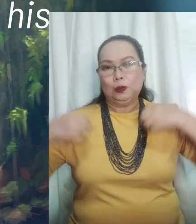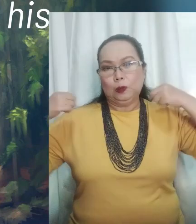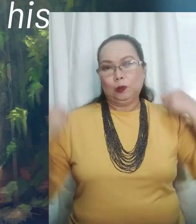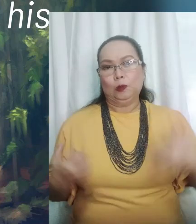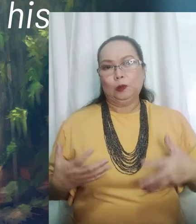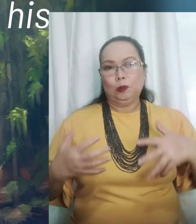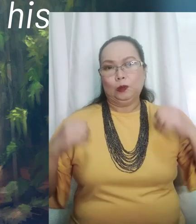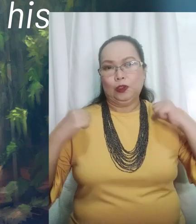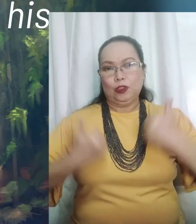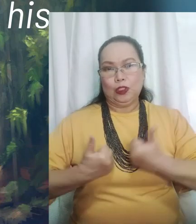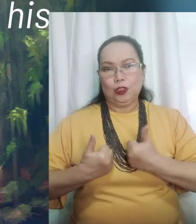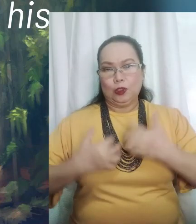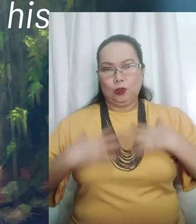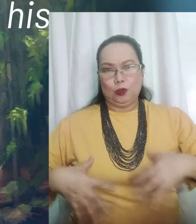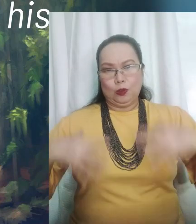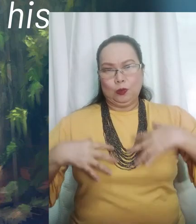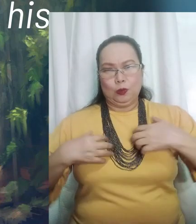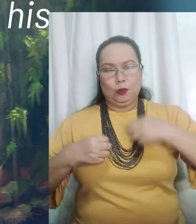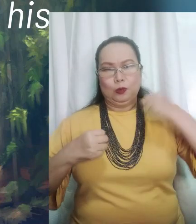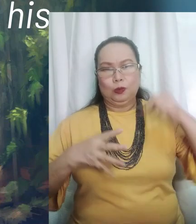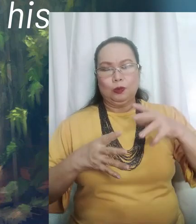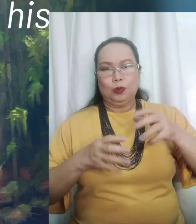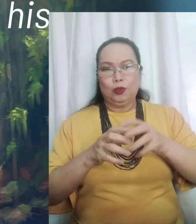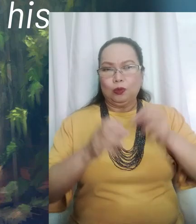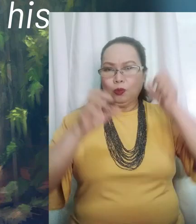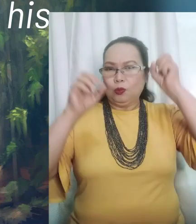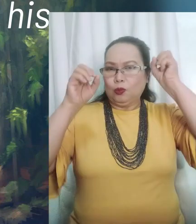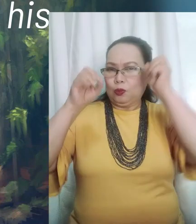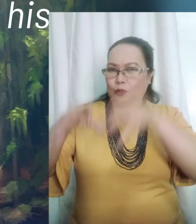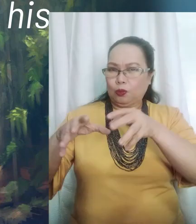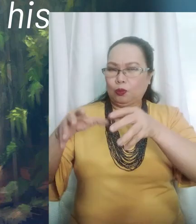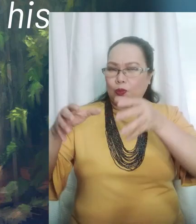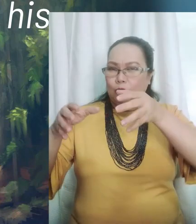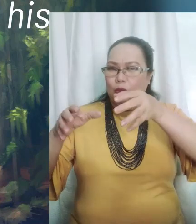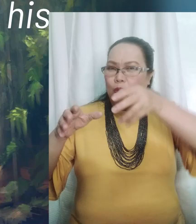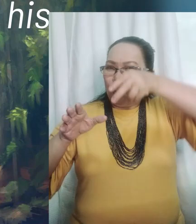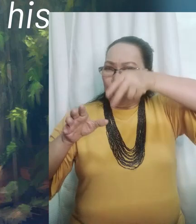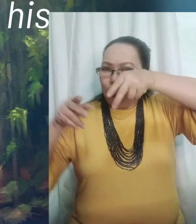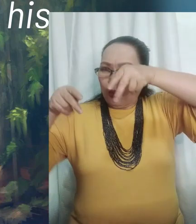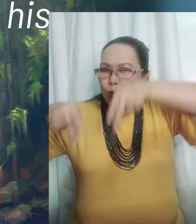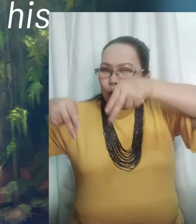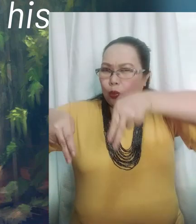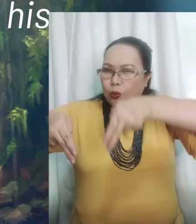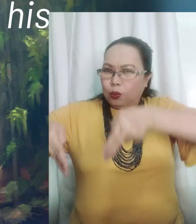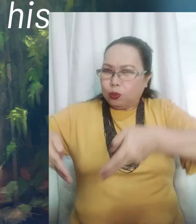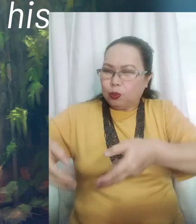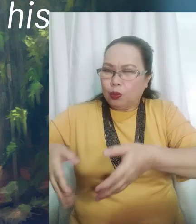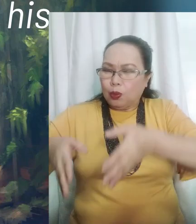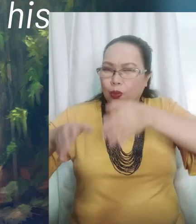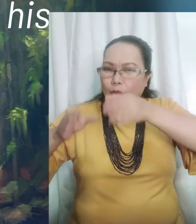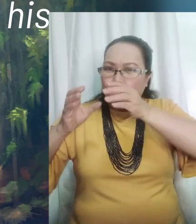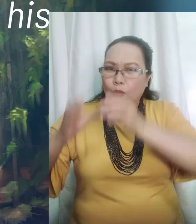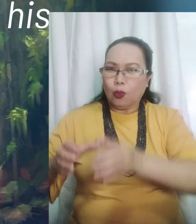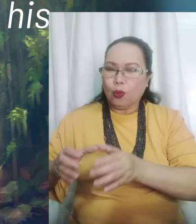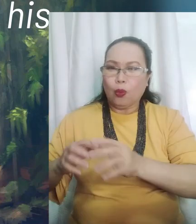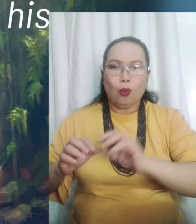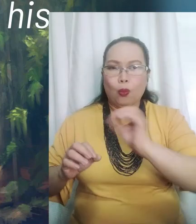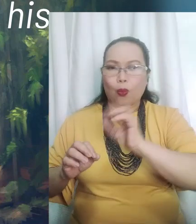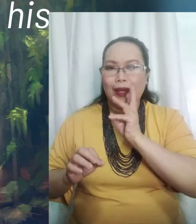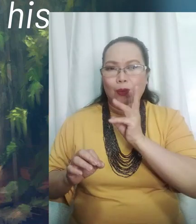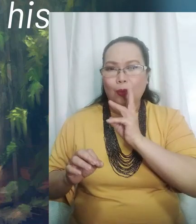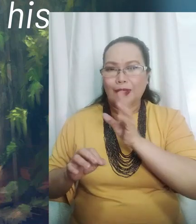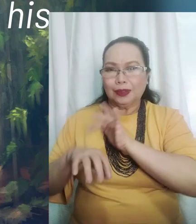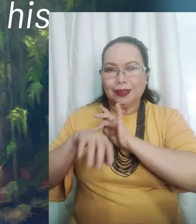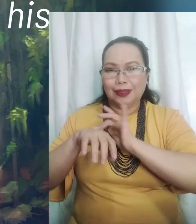ornate robe he was wearing, and they took him and threw him into the cistern. The cistern was empty. There was no